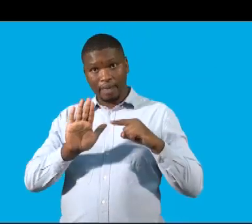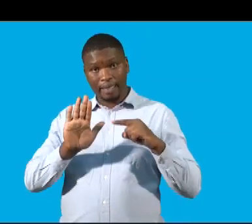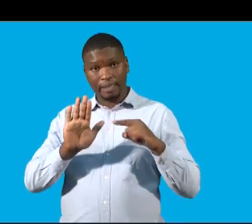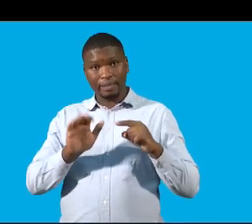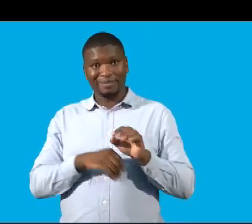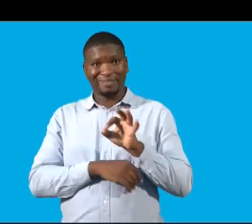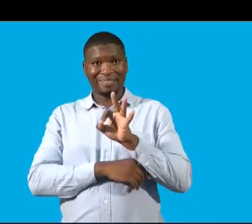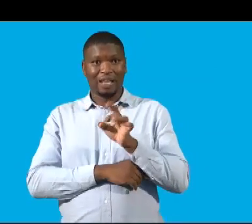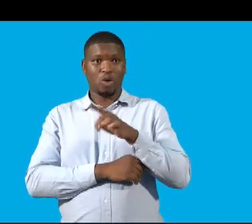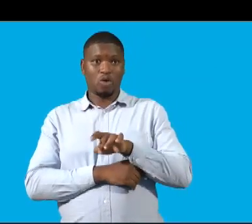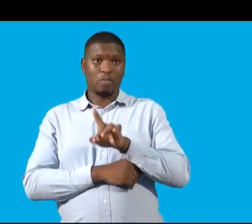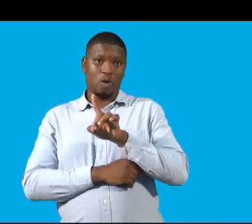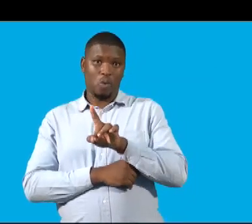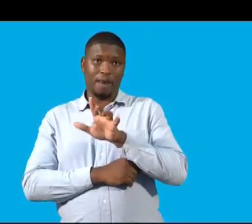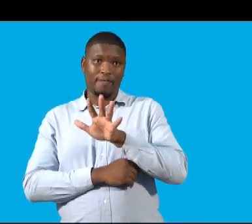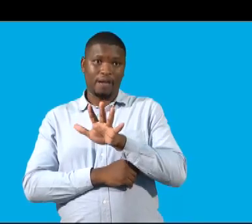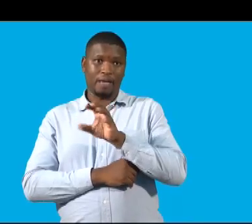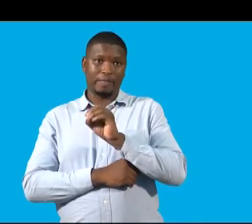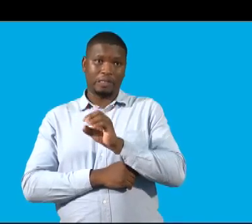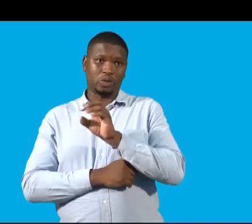be minus the